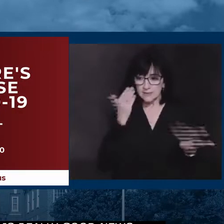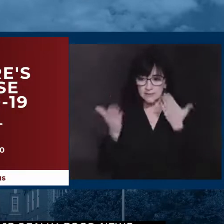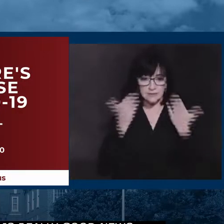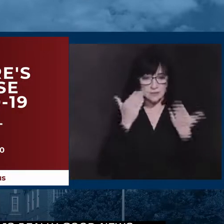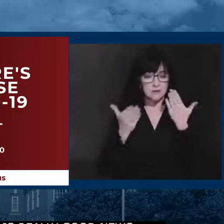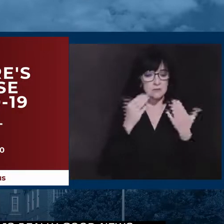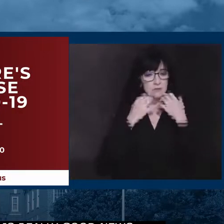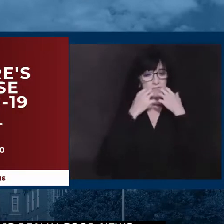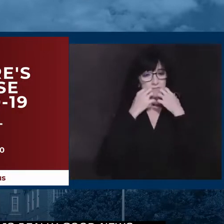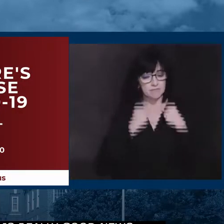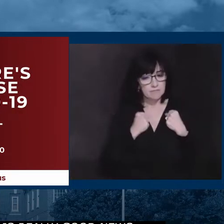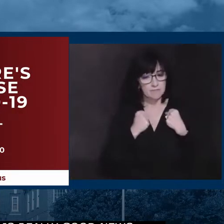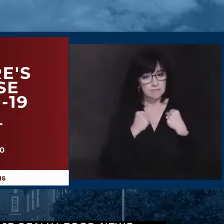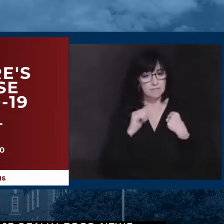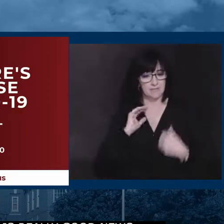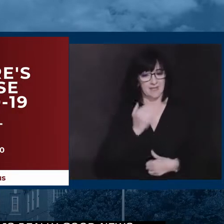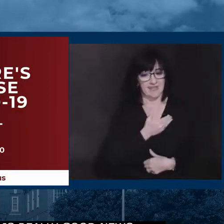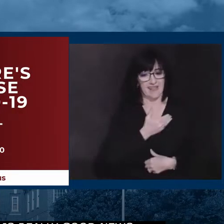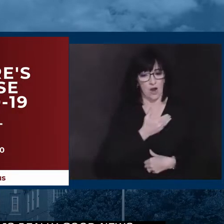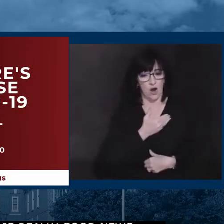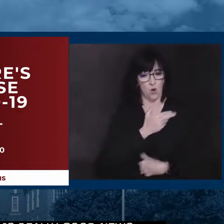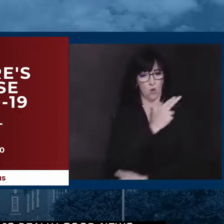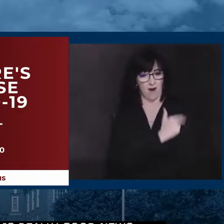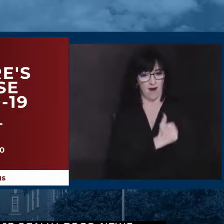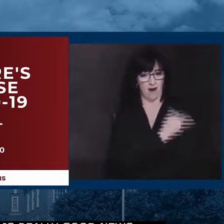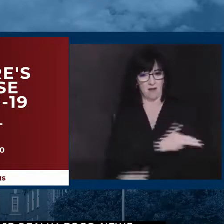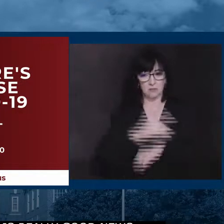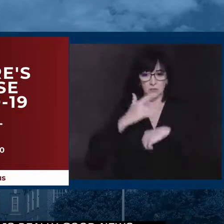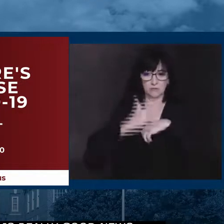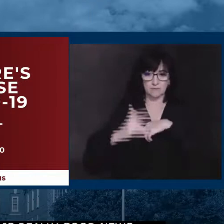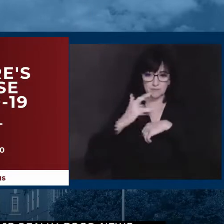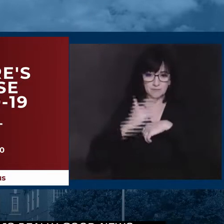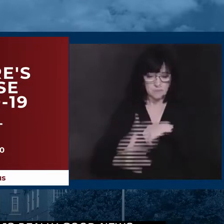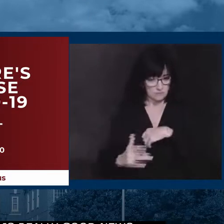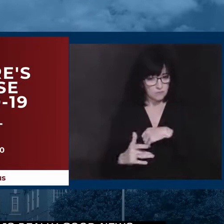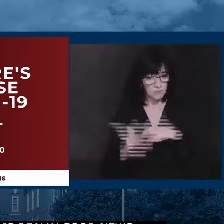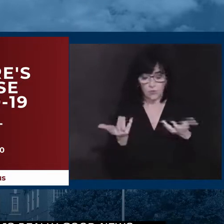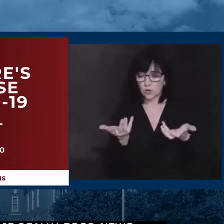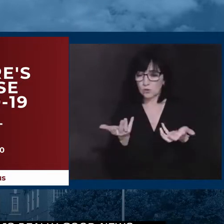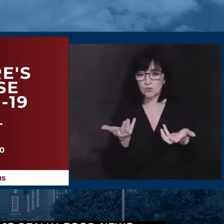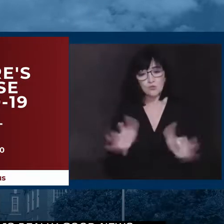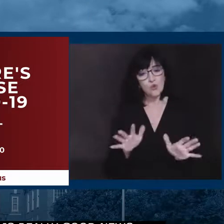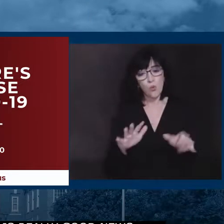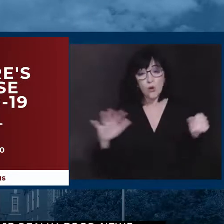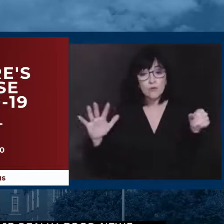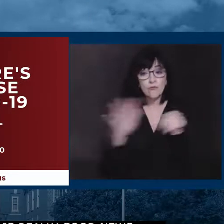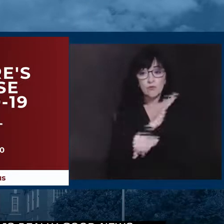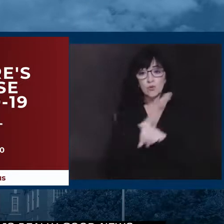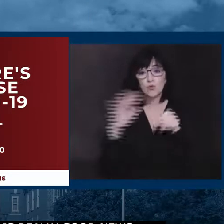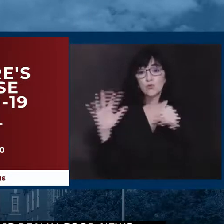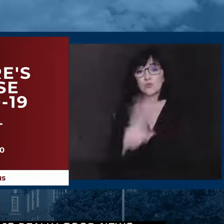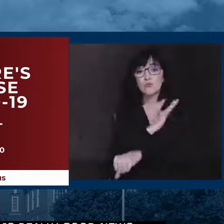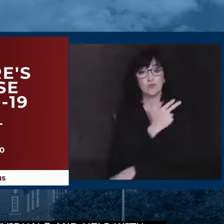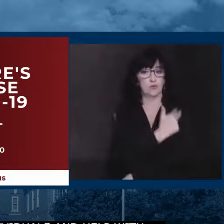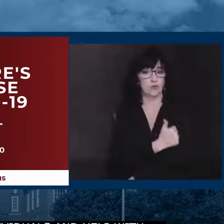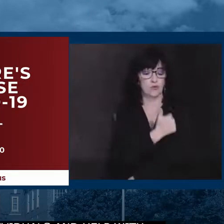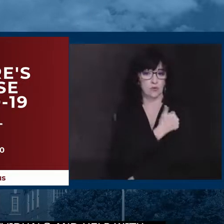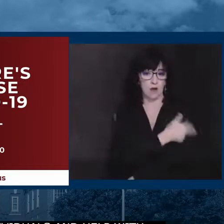preserving our hospital capacity in hospitals across Delaware. It's a big issue. We have